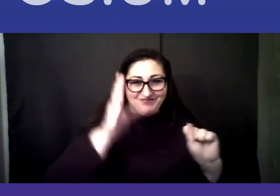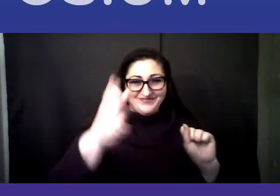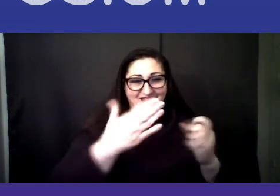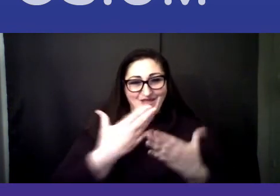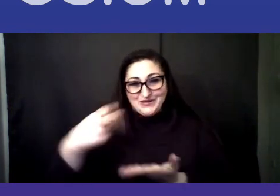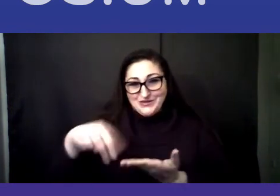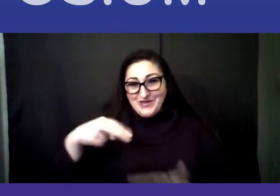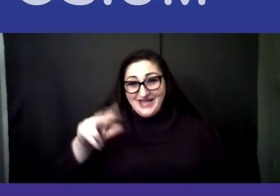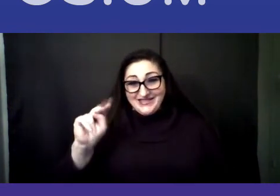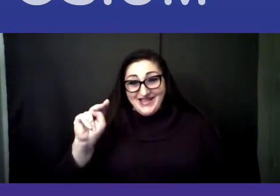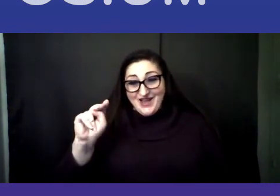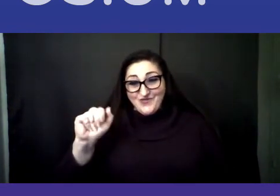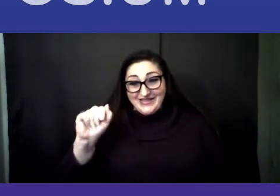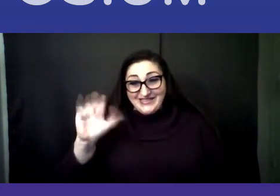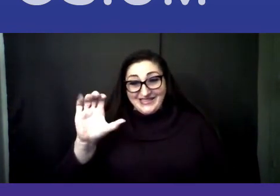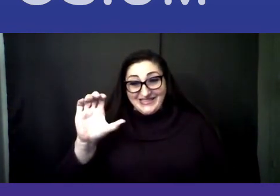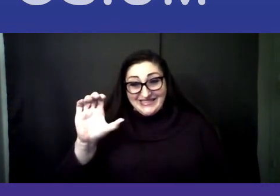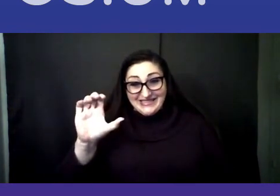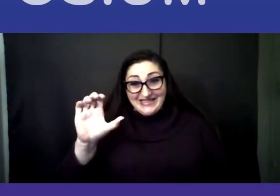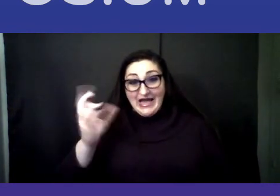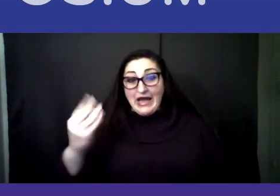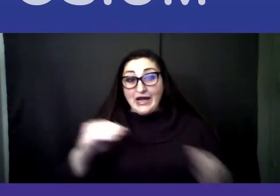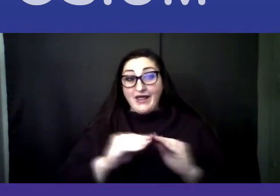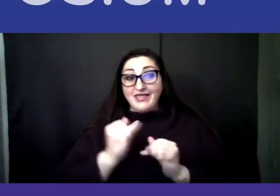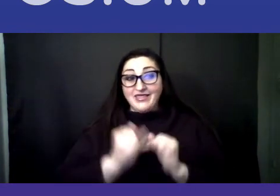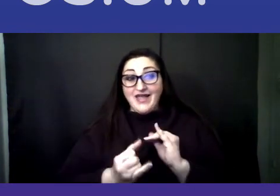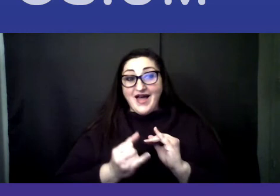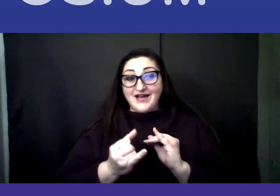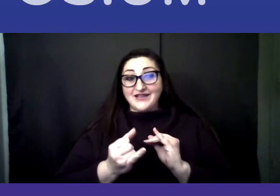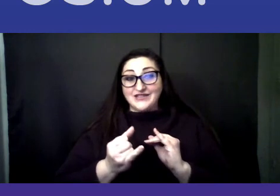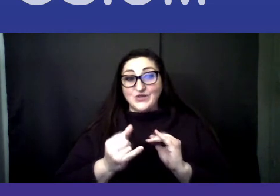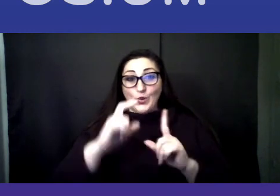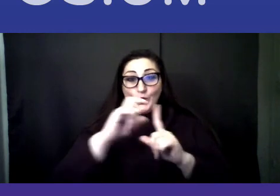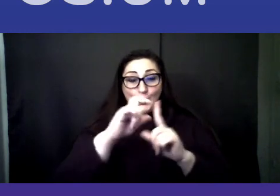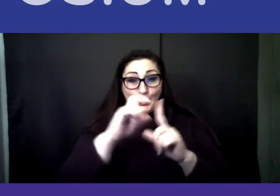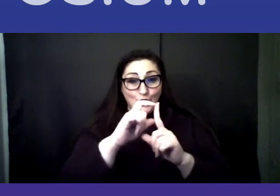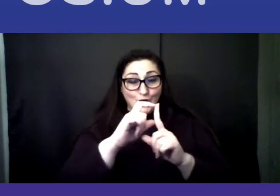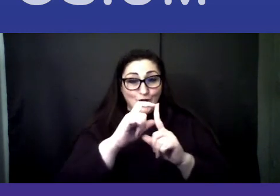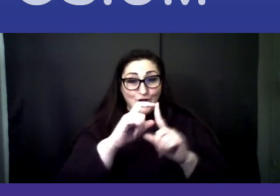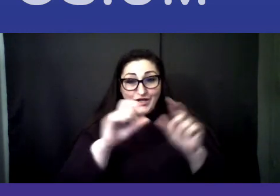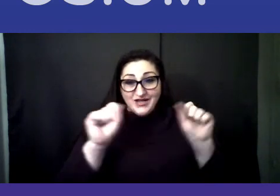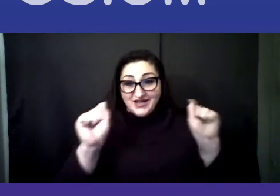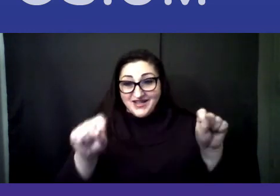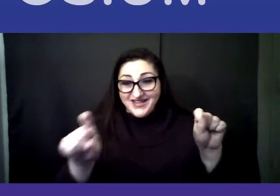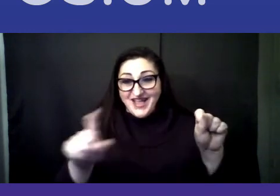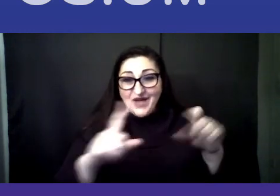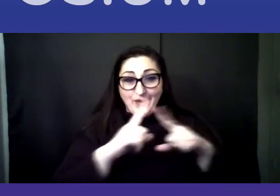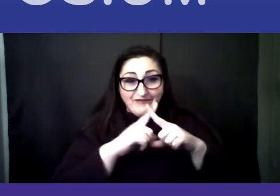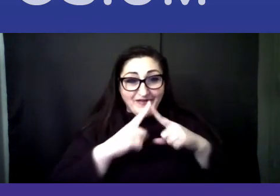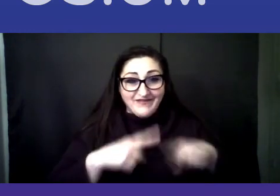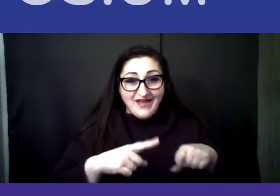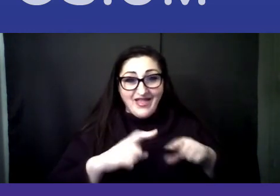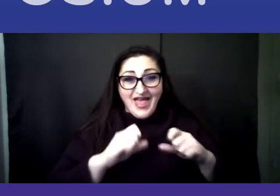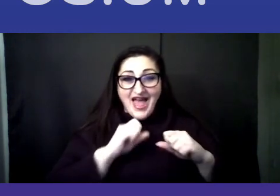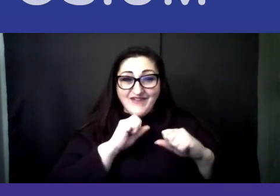any mic drops, parting words? Can we like unmute and just have a little messy audio moment?